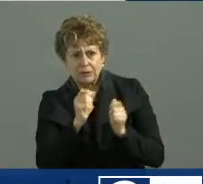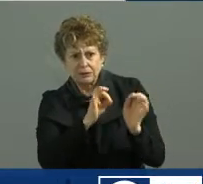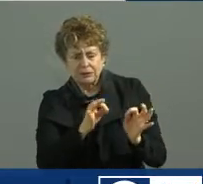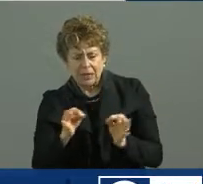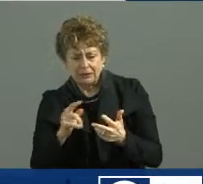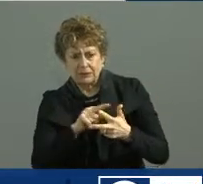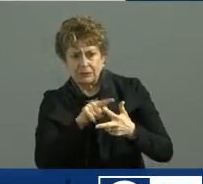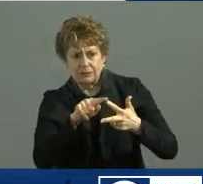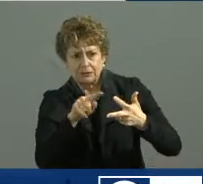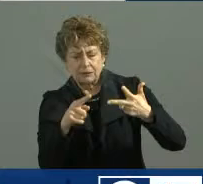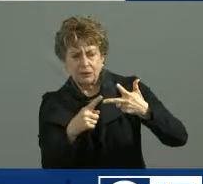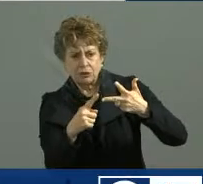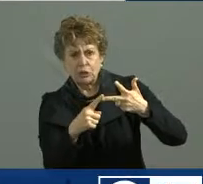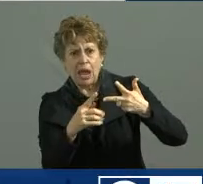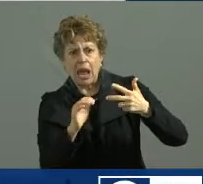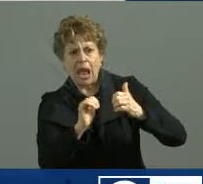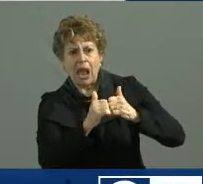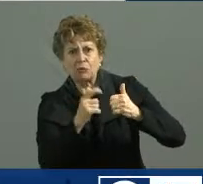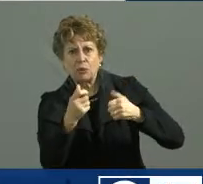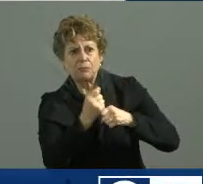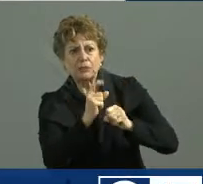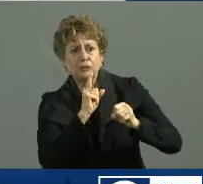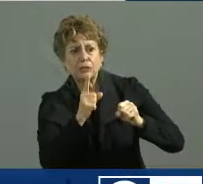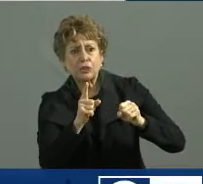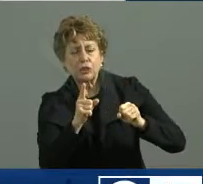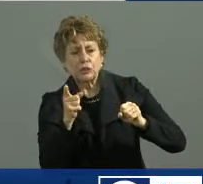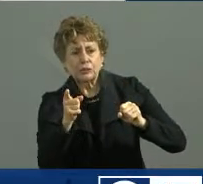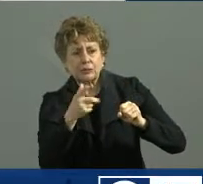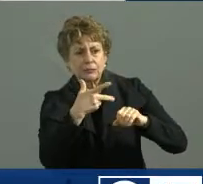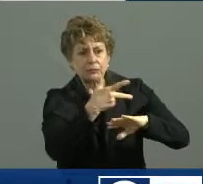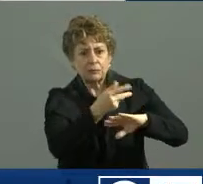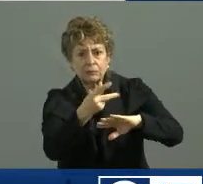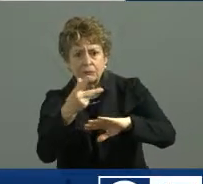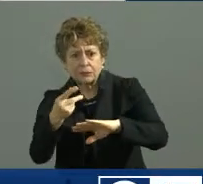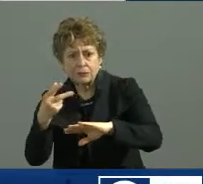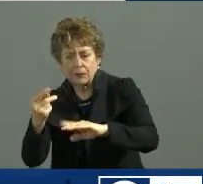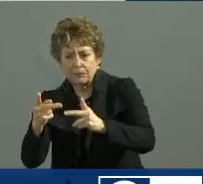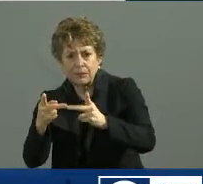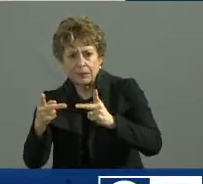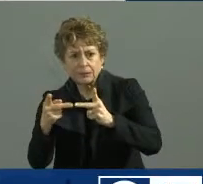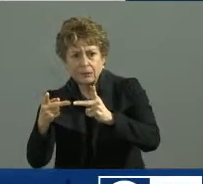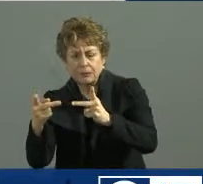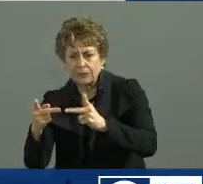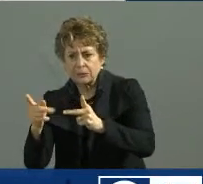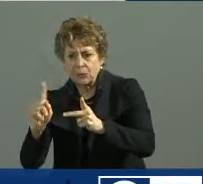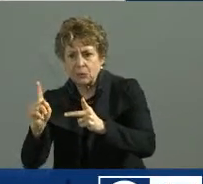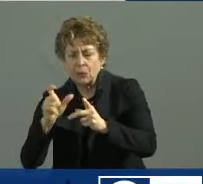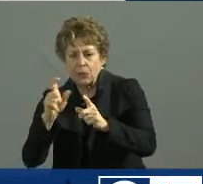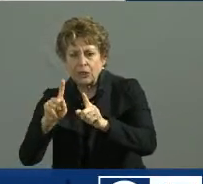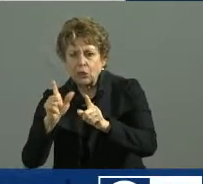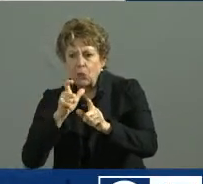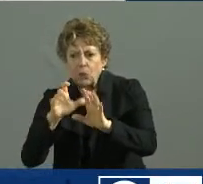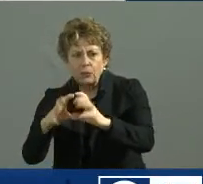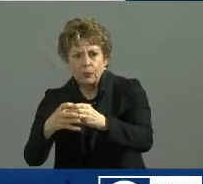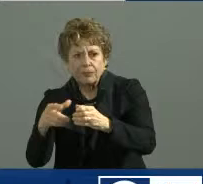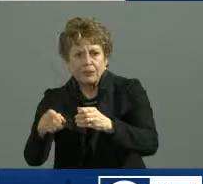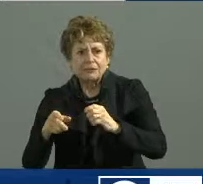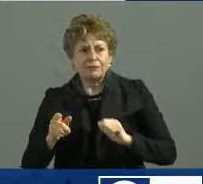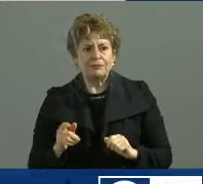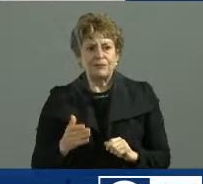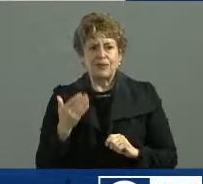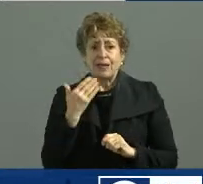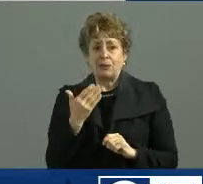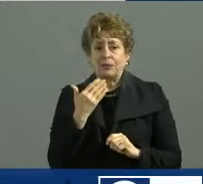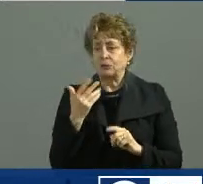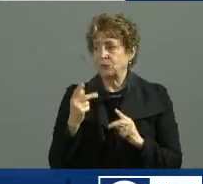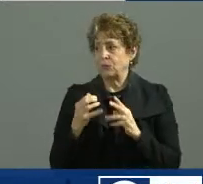to very specific populations? So it was things like that. Got it. Thank you so much. This is a marathon briefing for you. I really appreciate it. Not